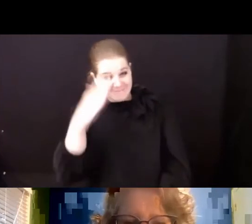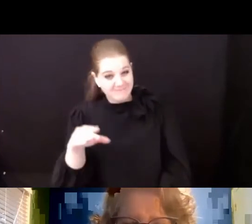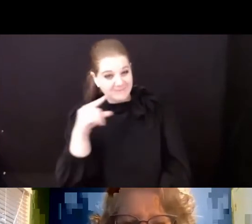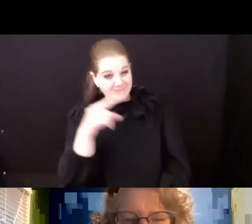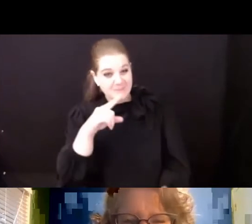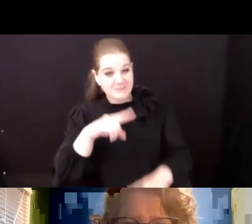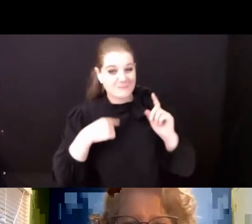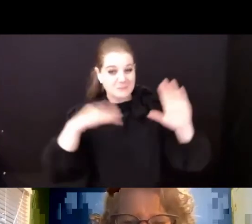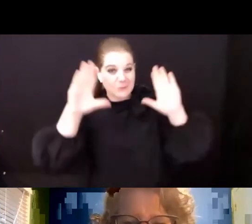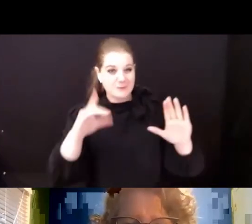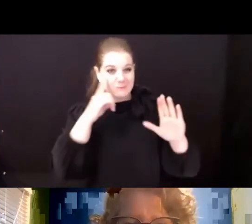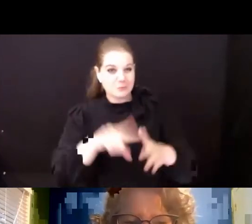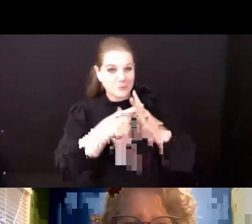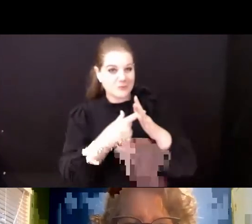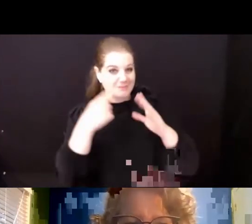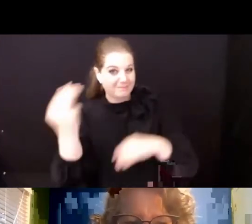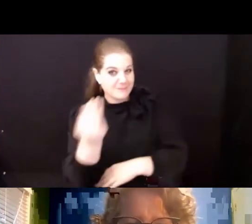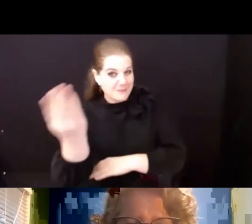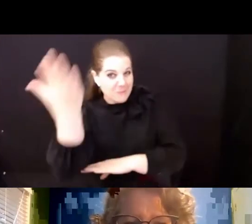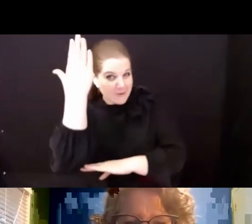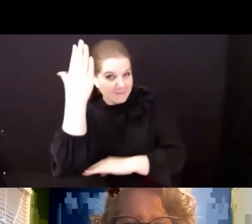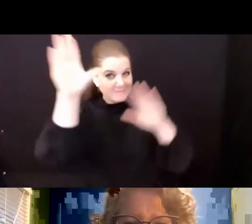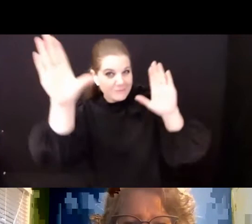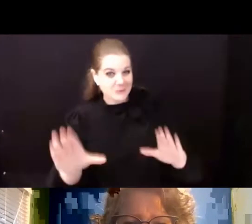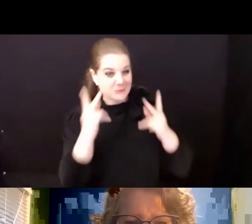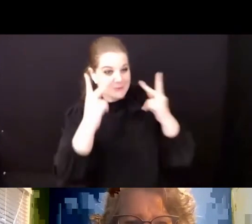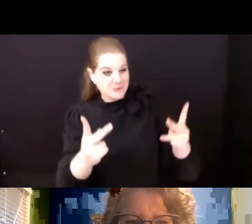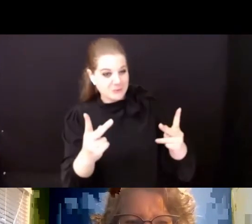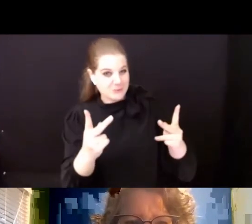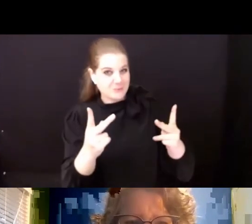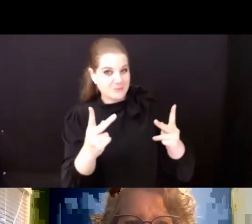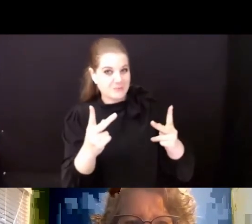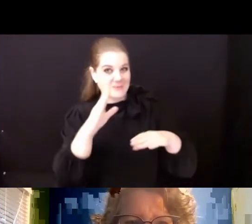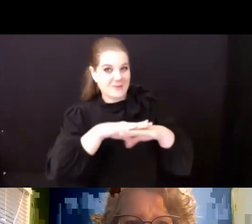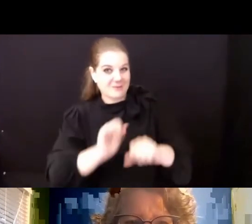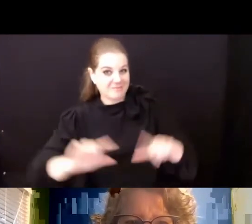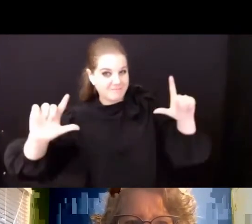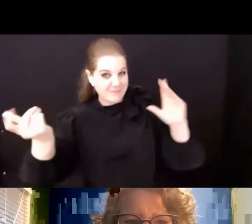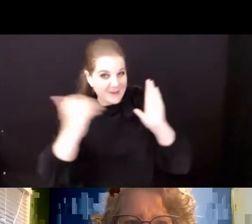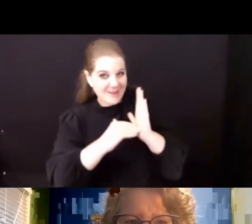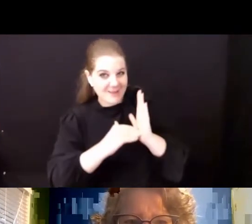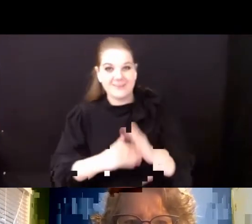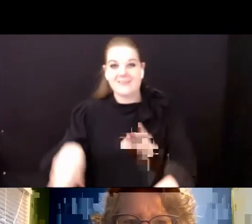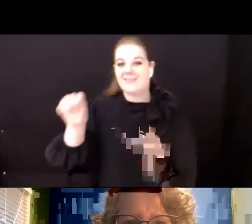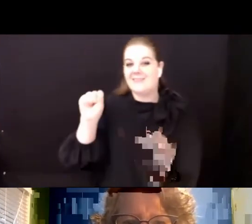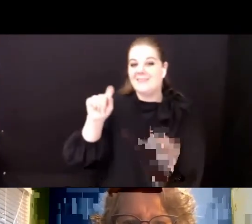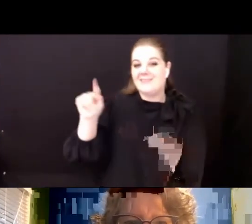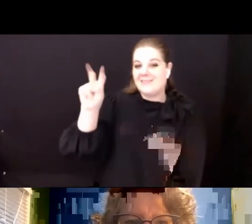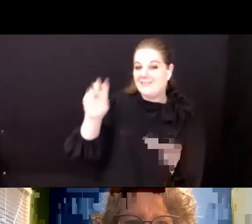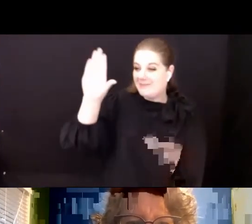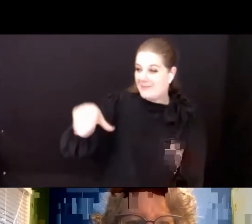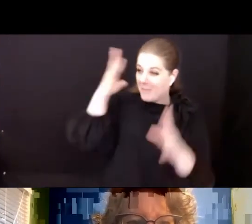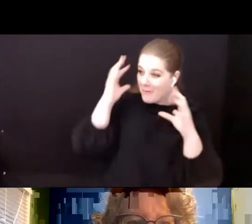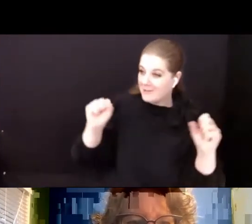Monday morning. So great to see you and be on again. President Wacker, you took the words right out of